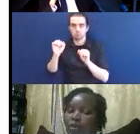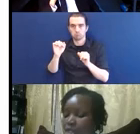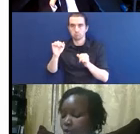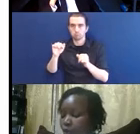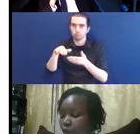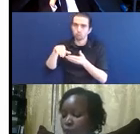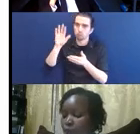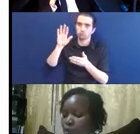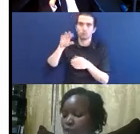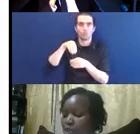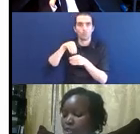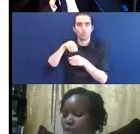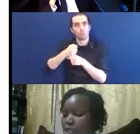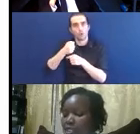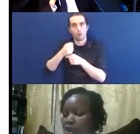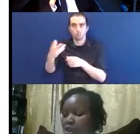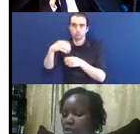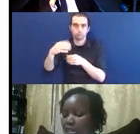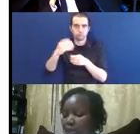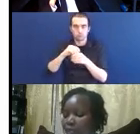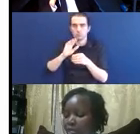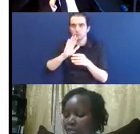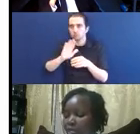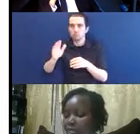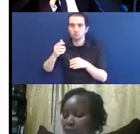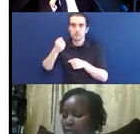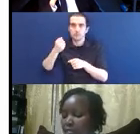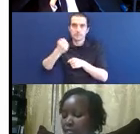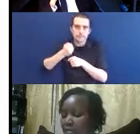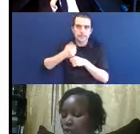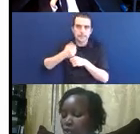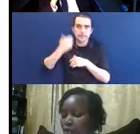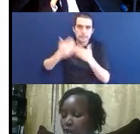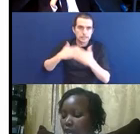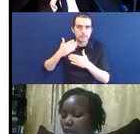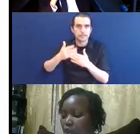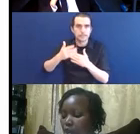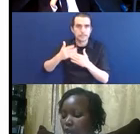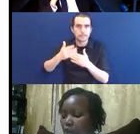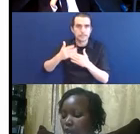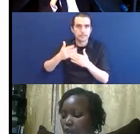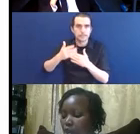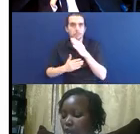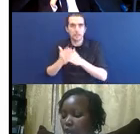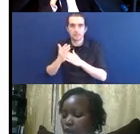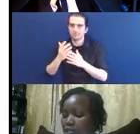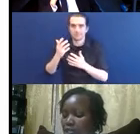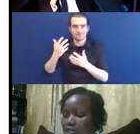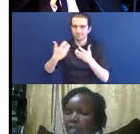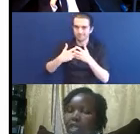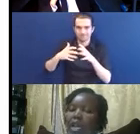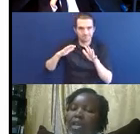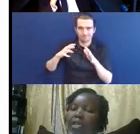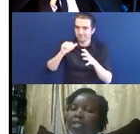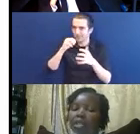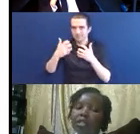be suitable for. So there is also the Kenya Business and Disability Network, which is the Federation of Kenya